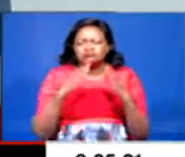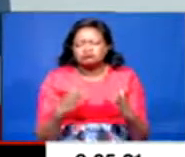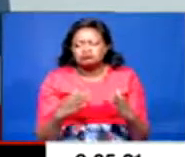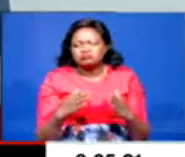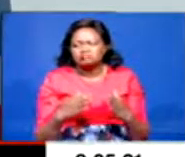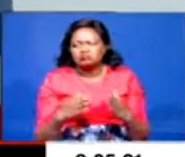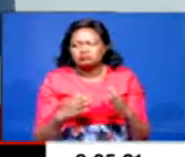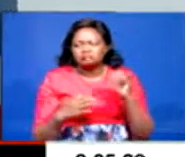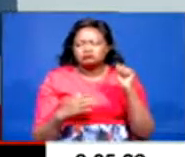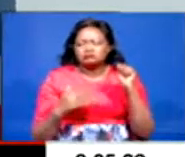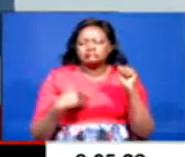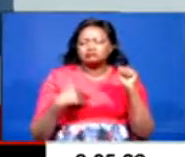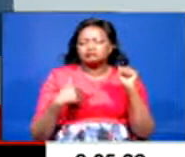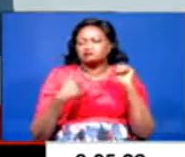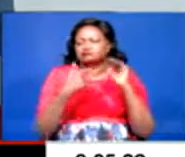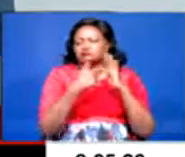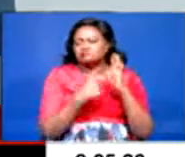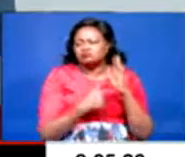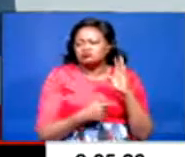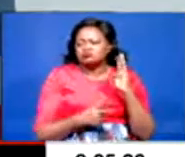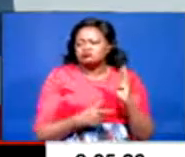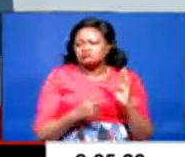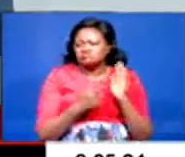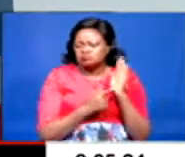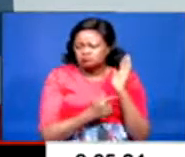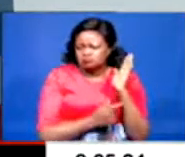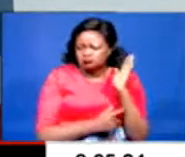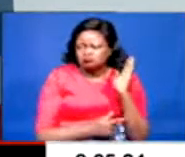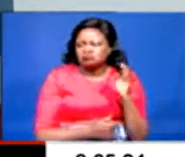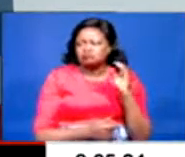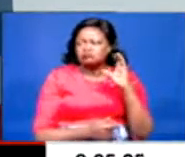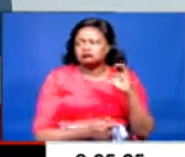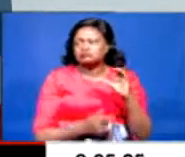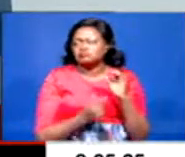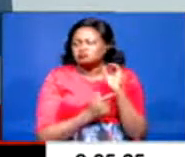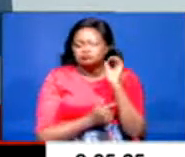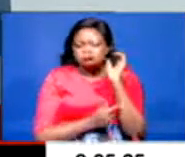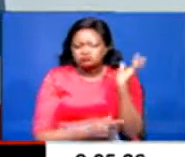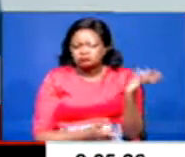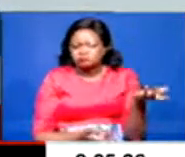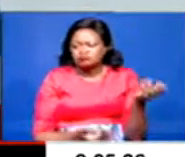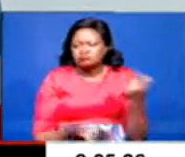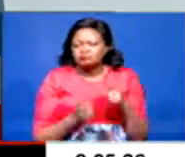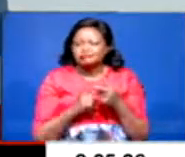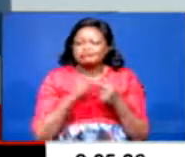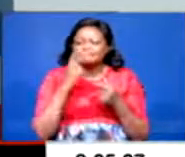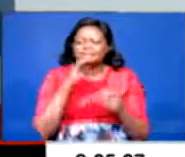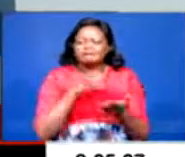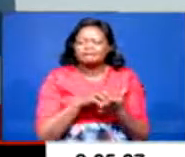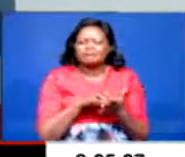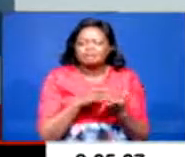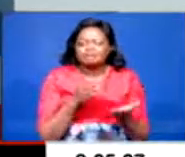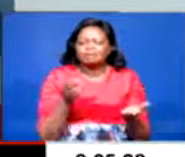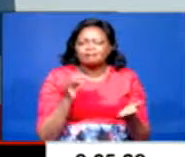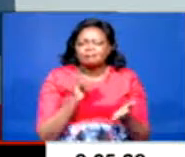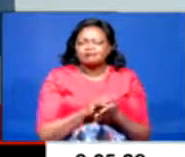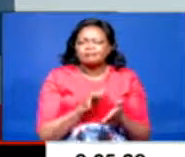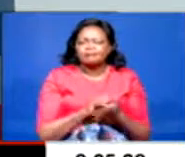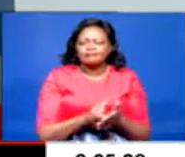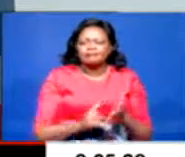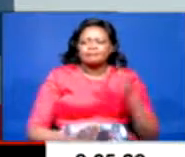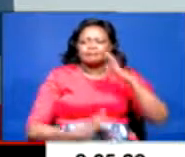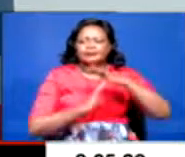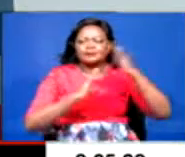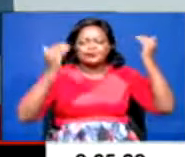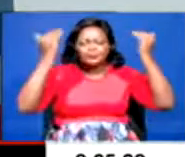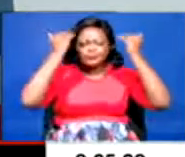has this, B has that, Chebukati announces that. And we find a situation, God forbid, to the Supreme Court.